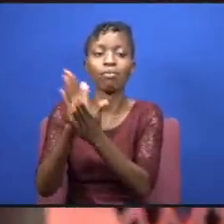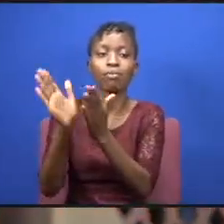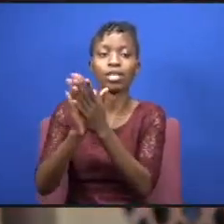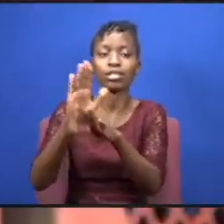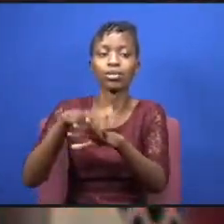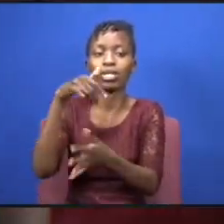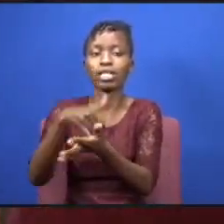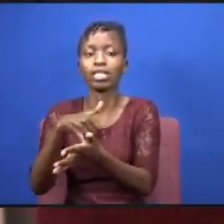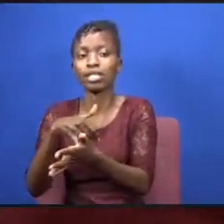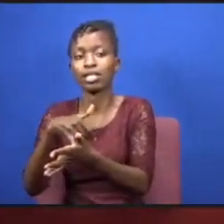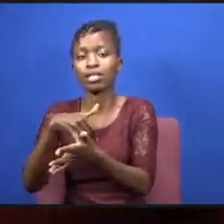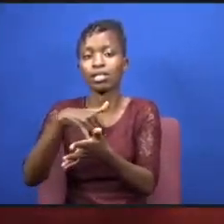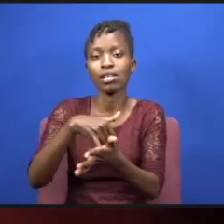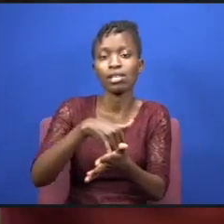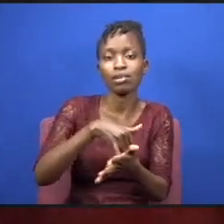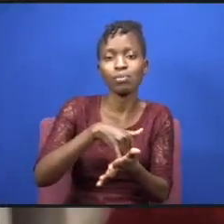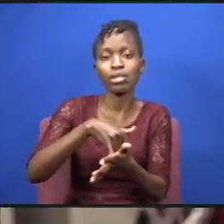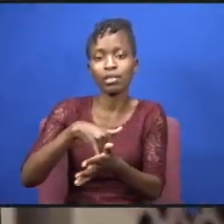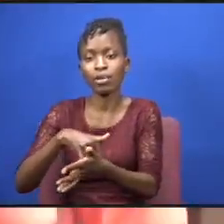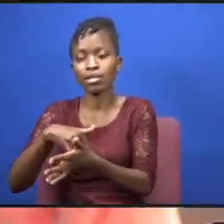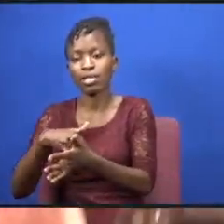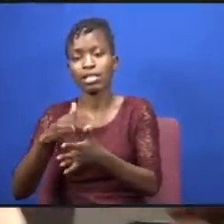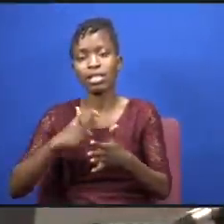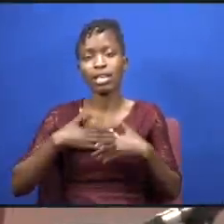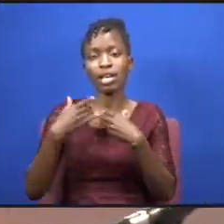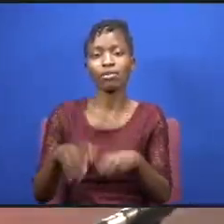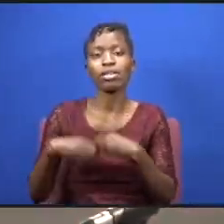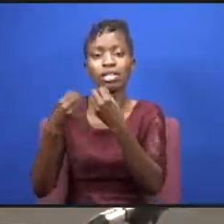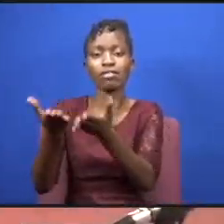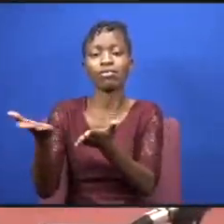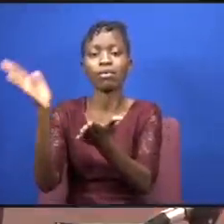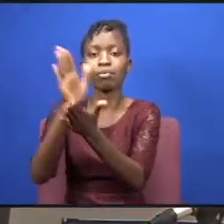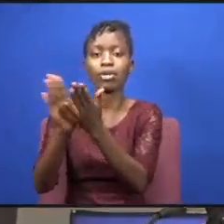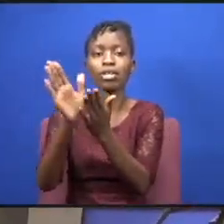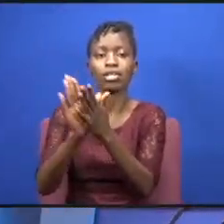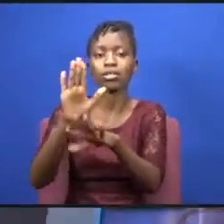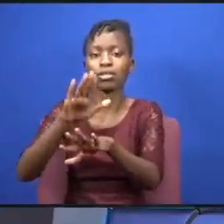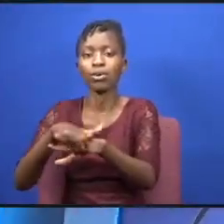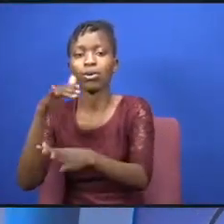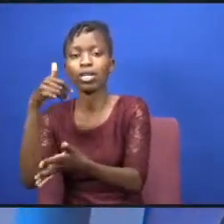Put a praise on it. Yeah. Somebody put a praise on it. Yeah. I'm gonna put